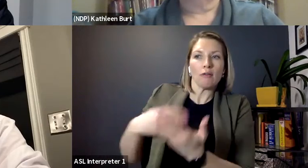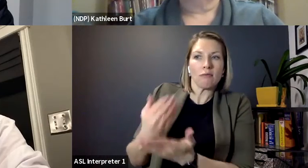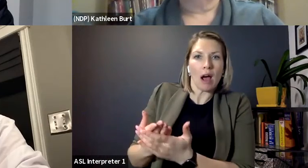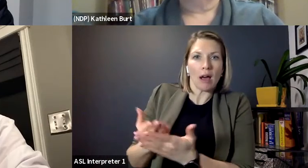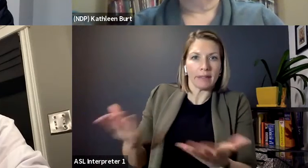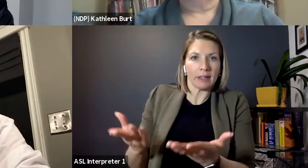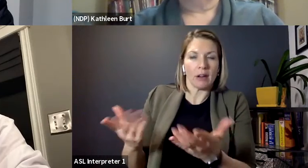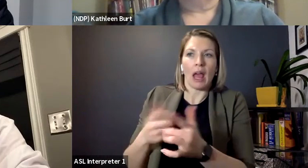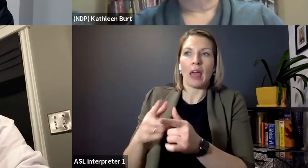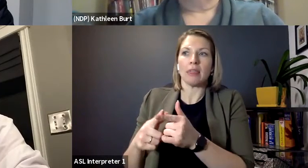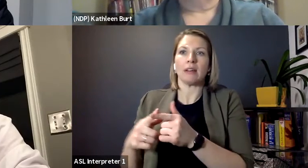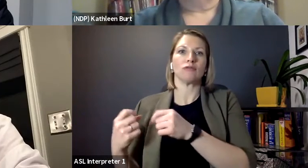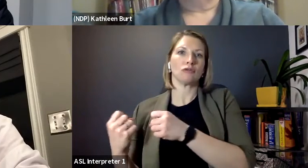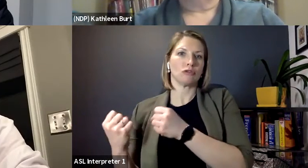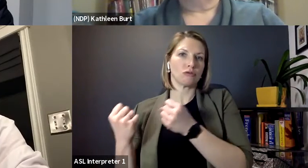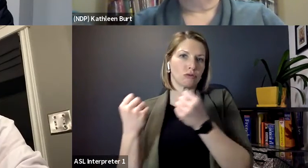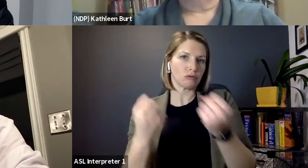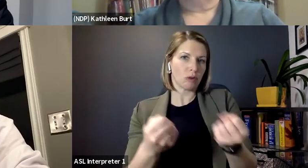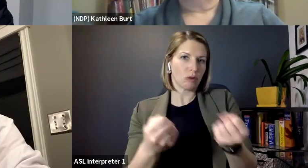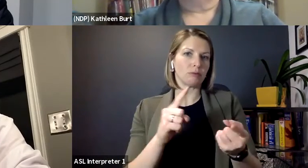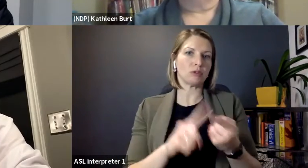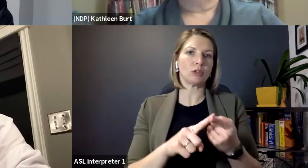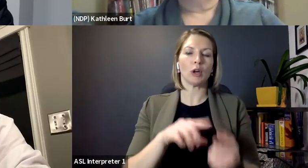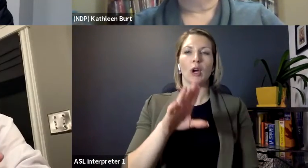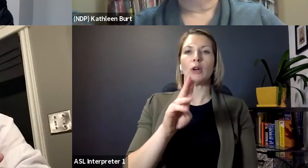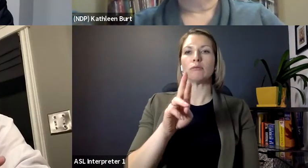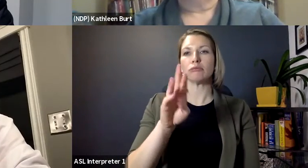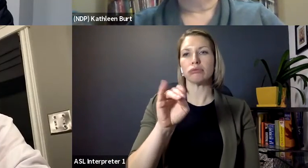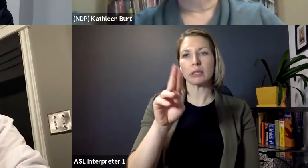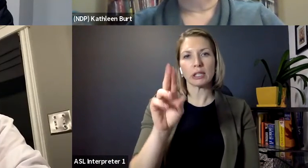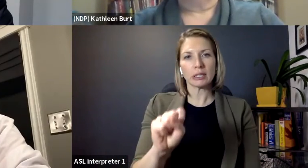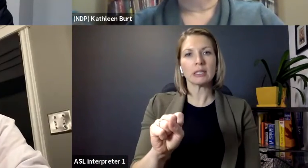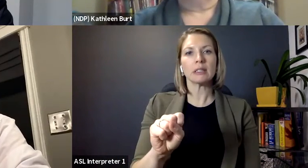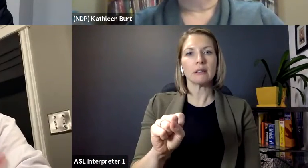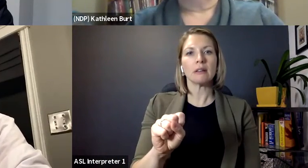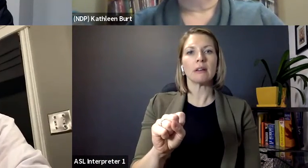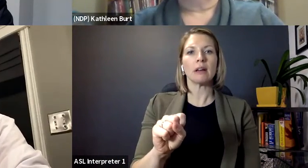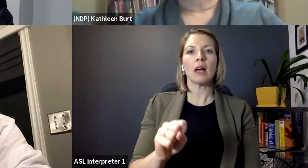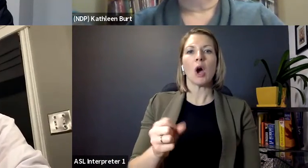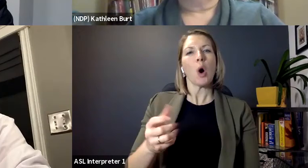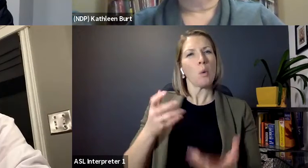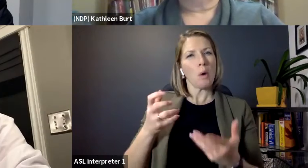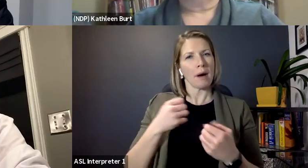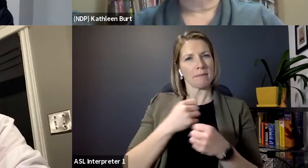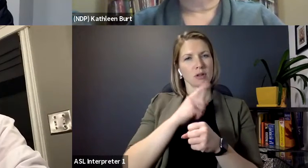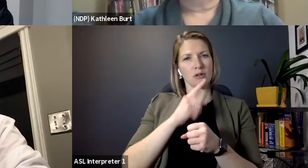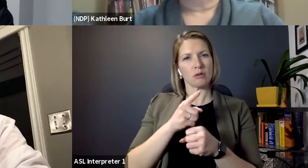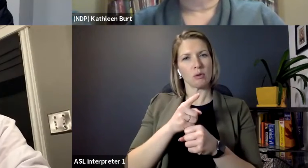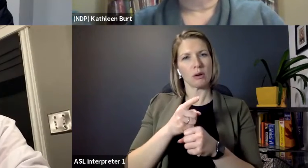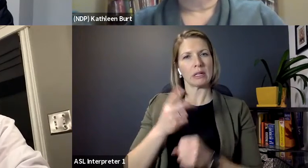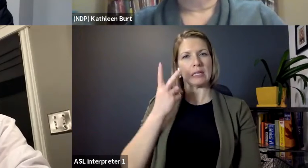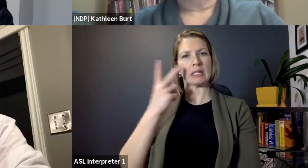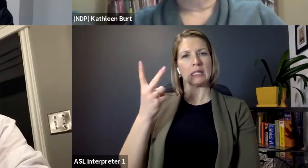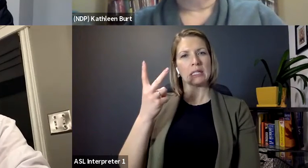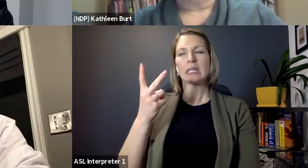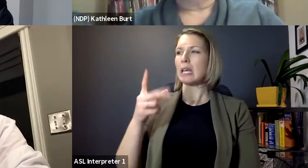Trans-Canada until they get to Holyrood or Brigus and go to Brigus. We need to make sure that we get them down through Paradise and